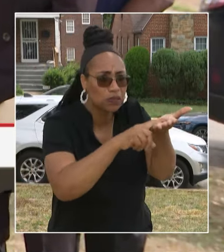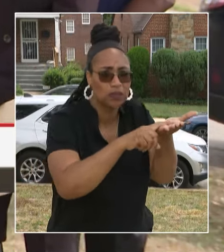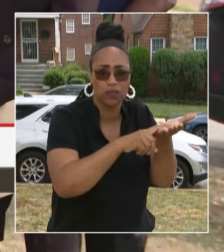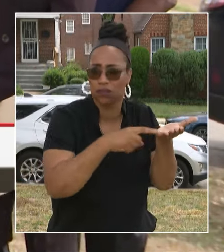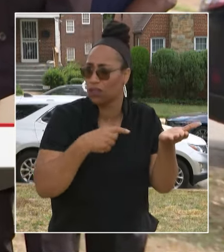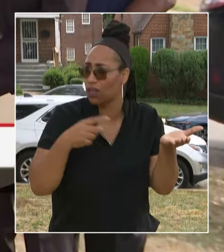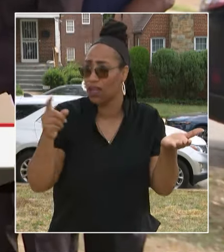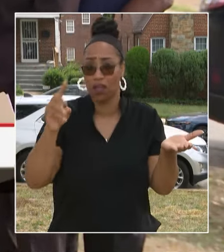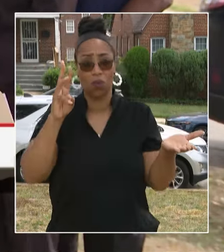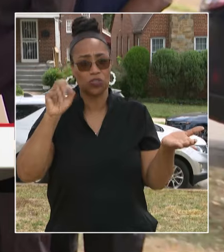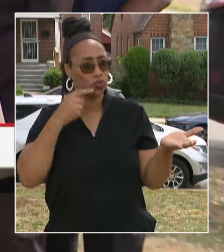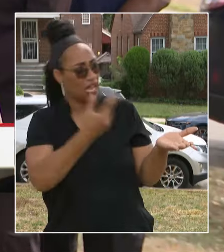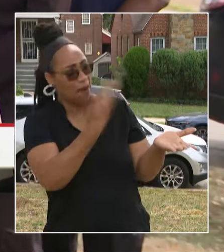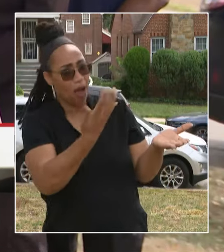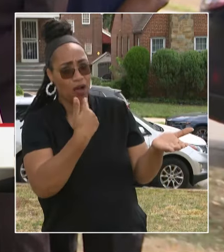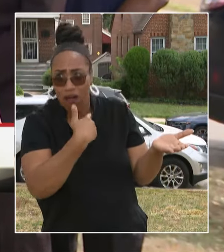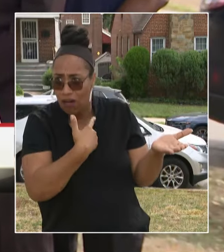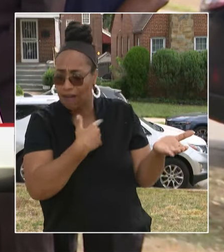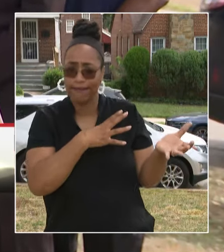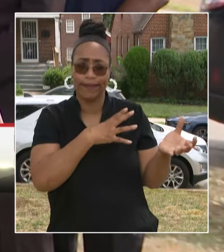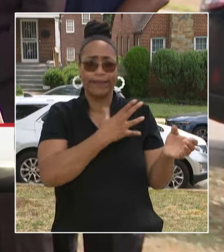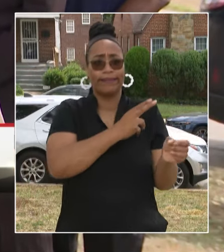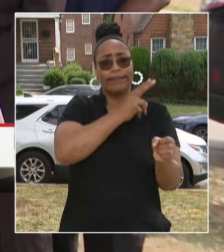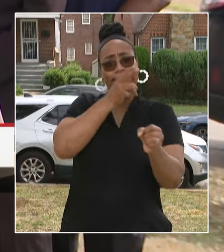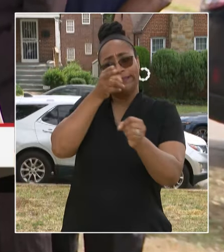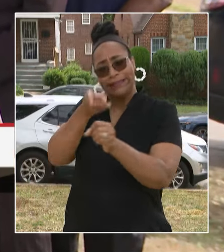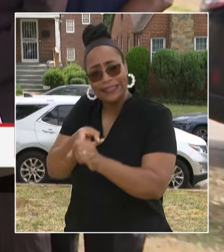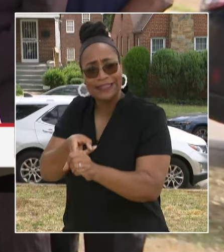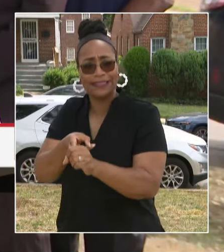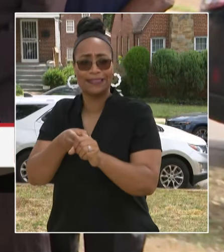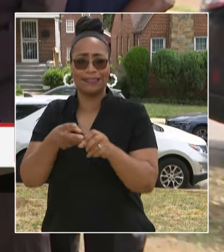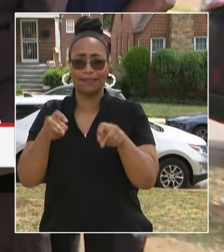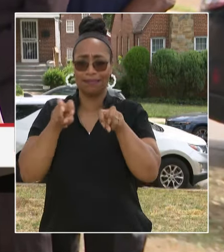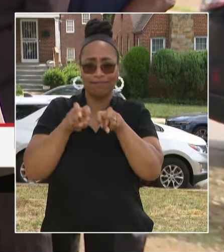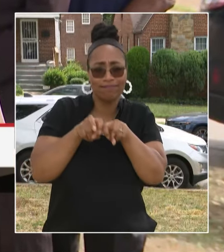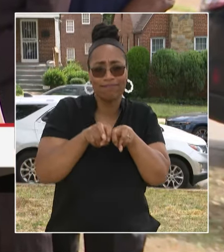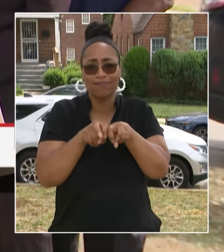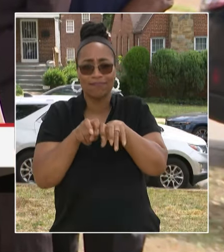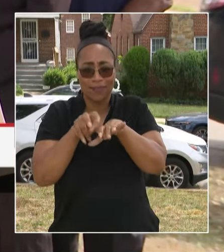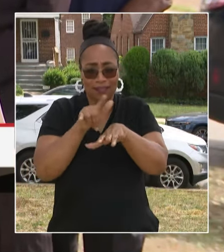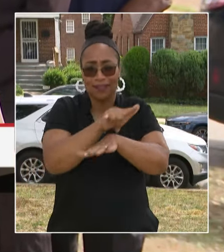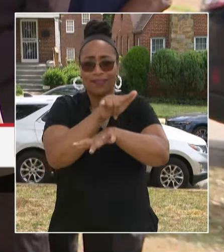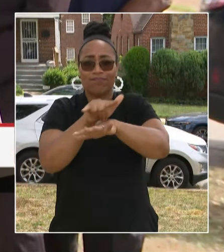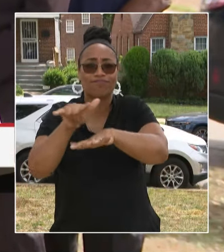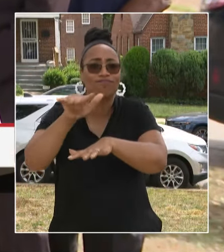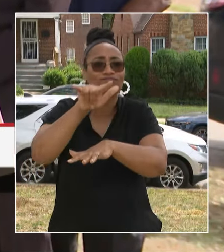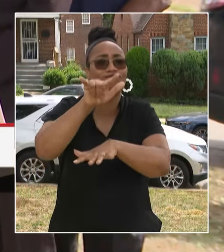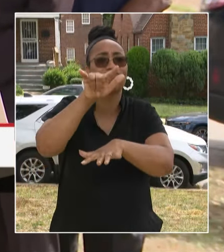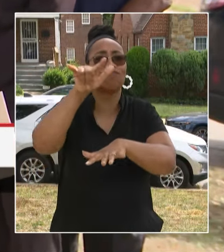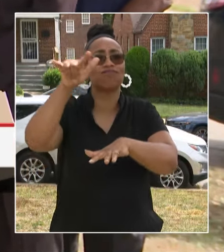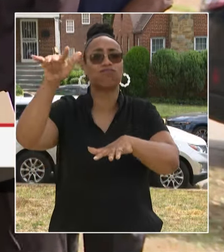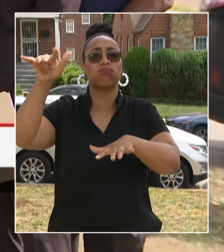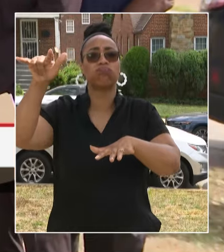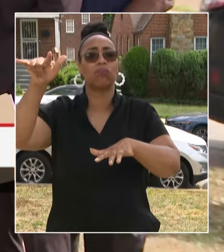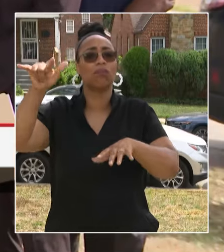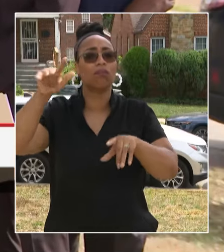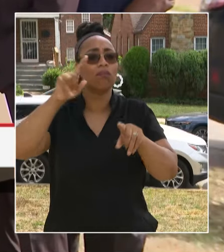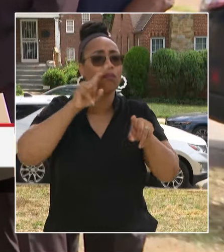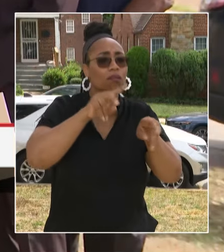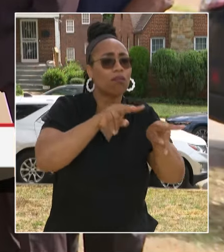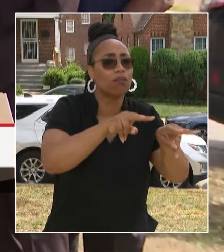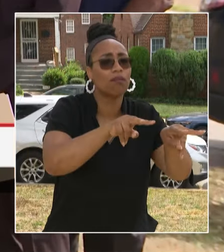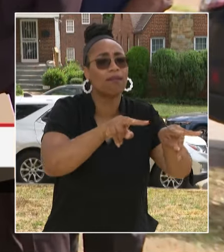it and in flying. And the people that was there that had trained him was the Tuskegee Airmen. So that's how I got involved with Tuskegee Airmen